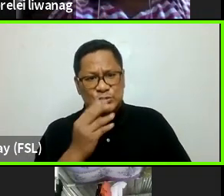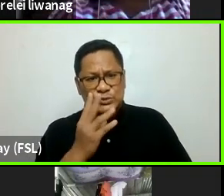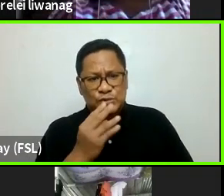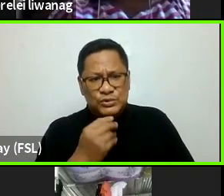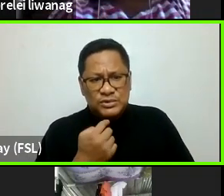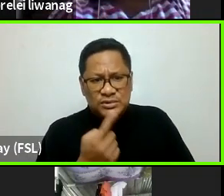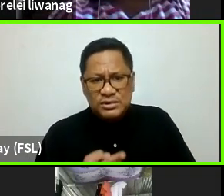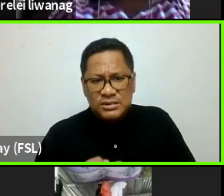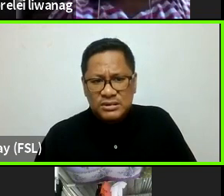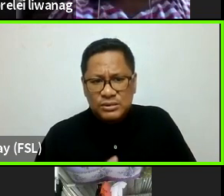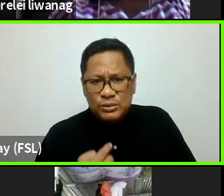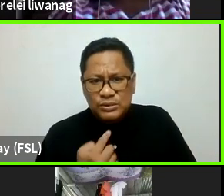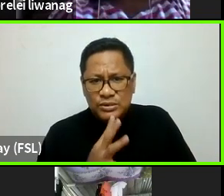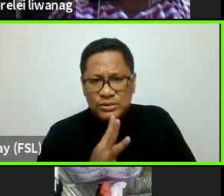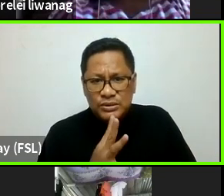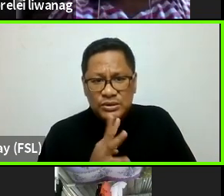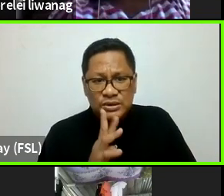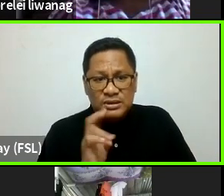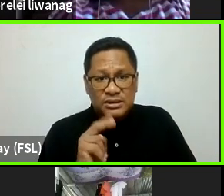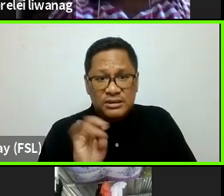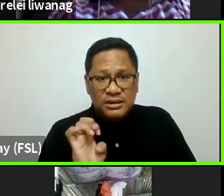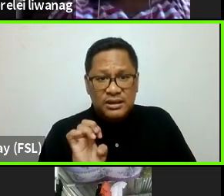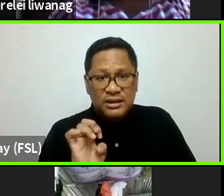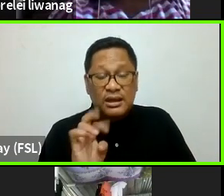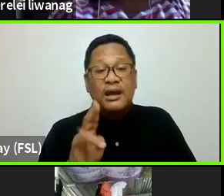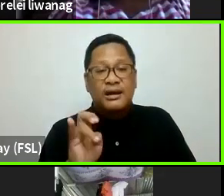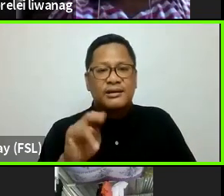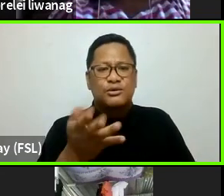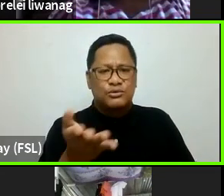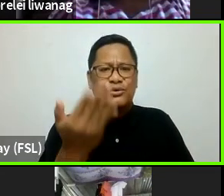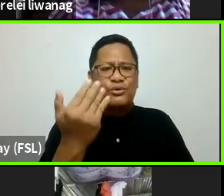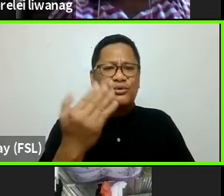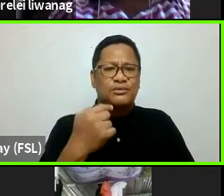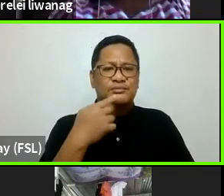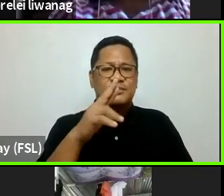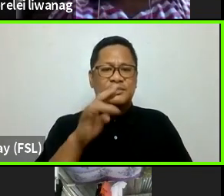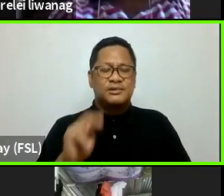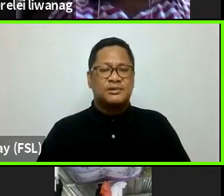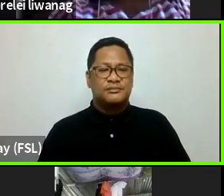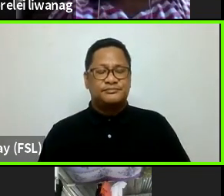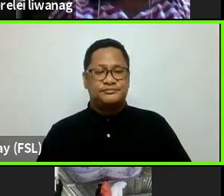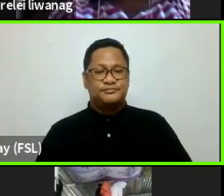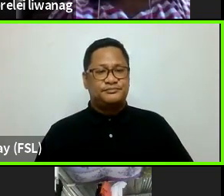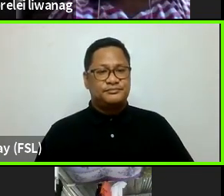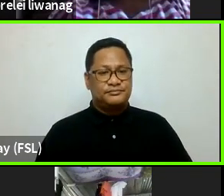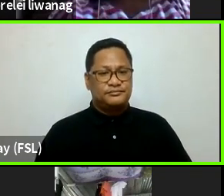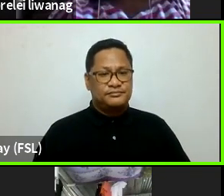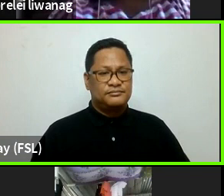Hello, sir. Ah, si Rene. Rene. Okay, go ahead, Rene. Sige, Rene. Go ahead.